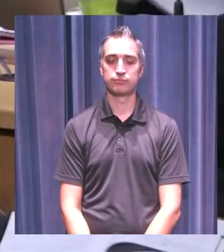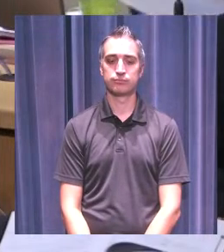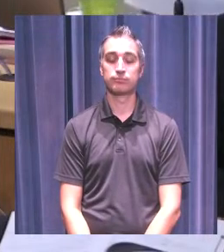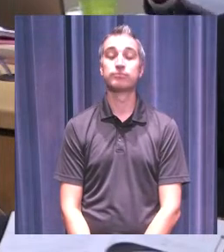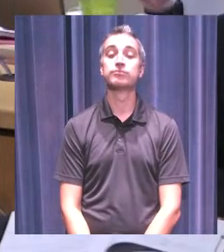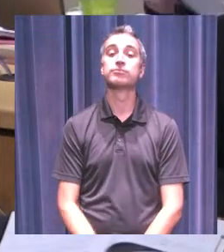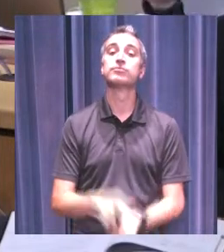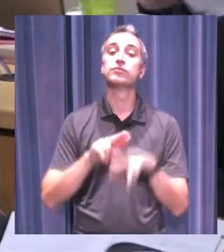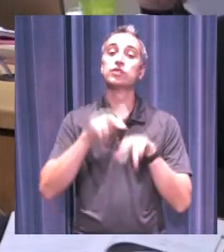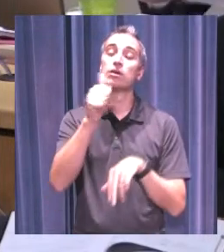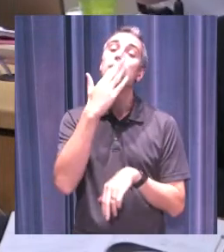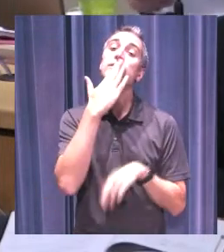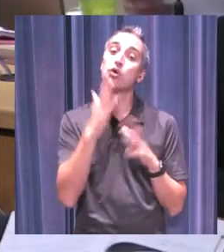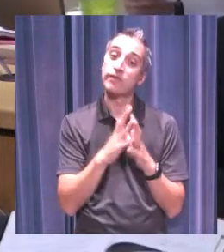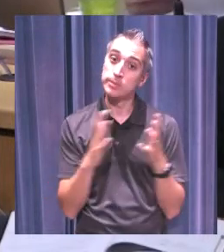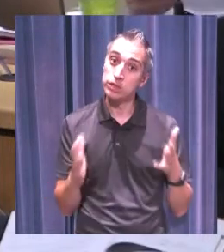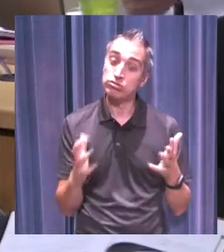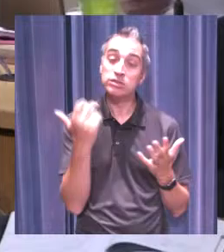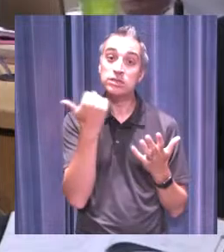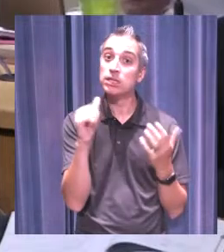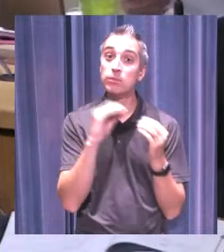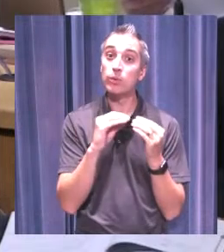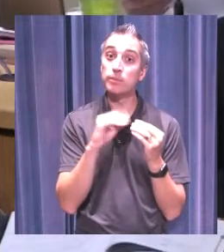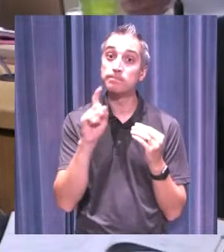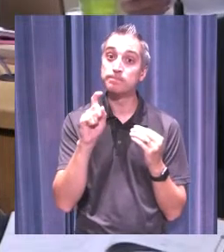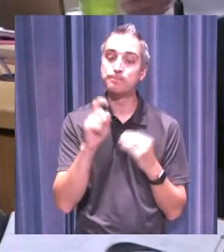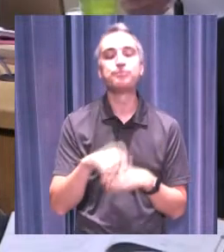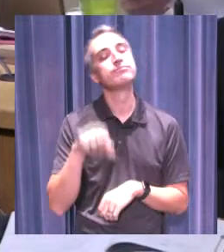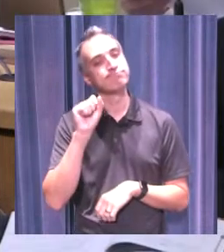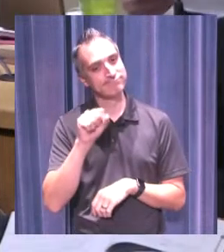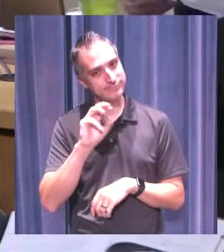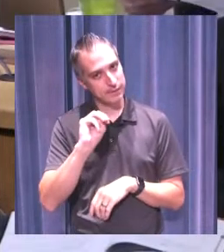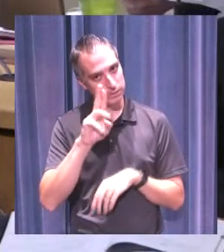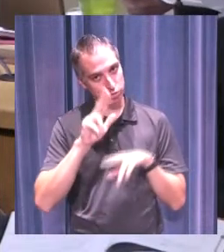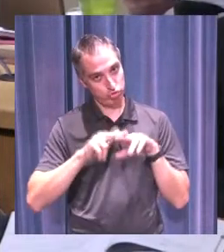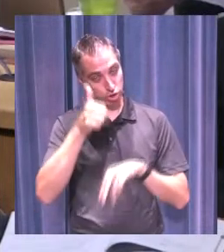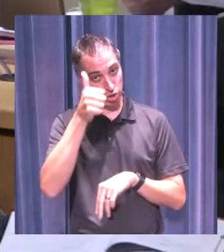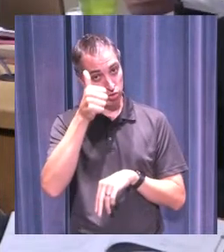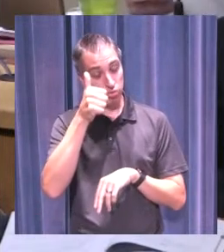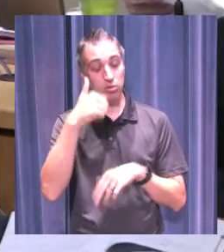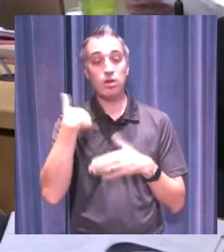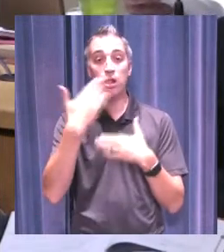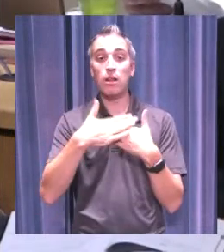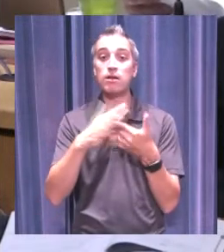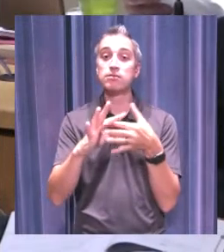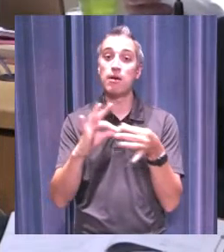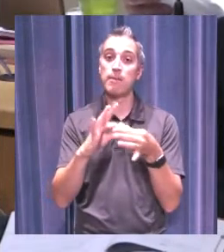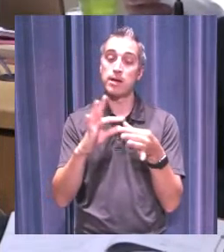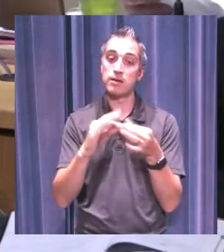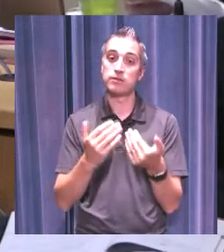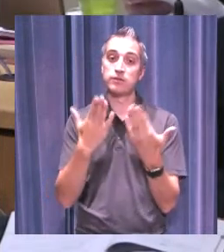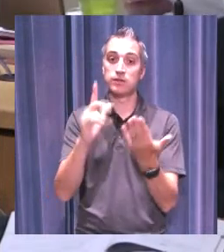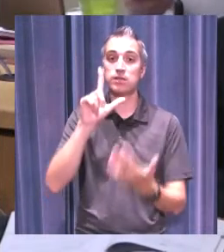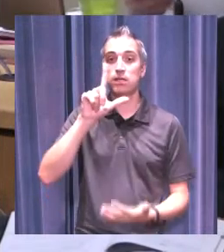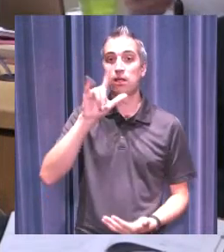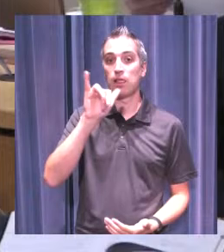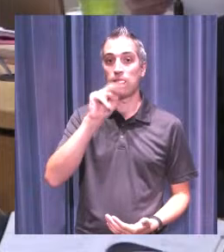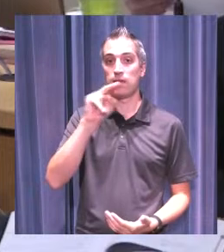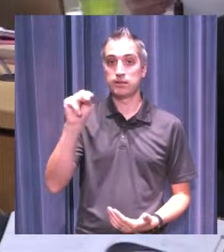Thank you very much. Is there any more? Yes, Mr. Chair. The next comment's been submitted by Lynn